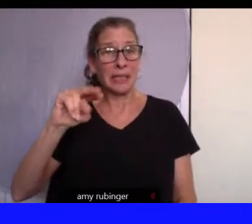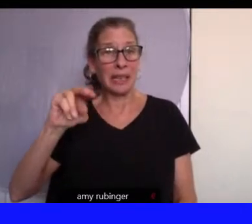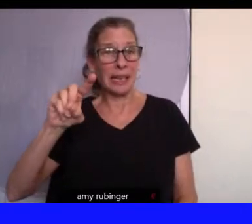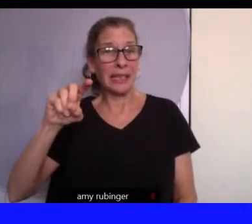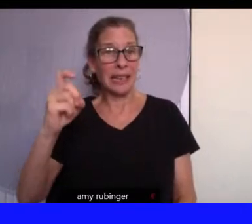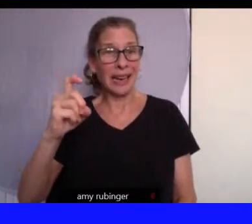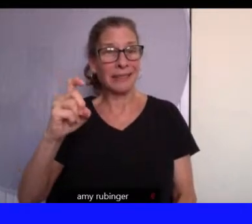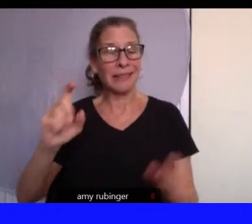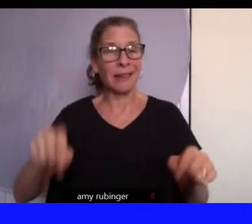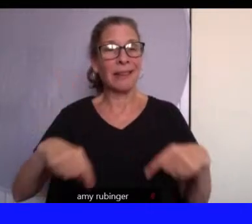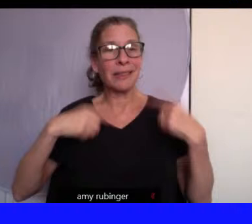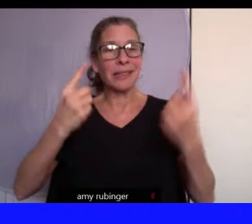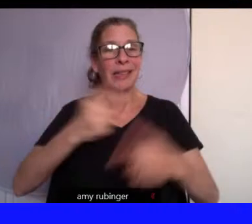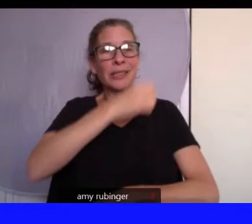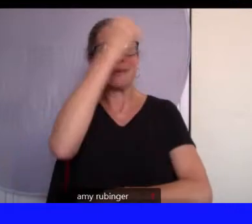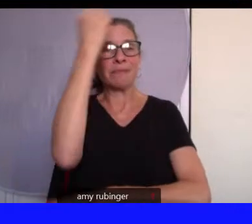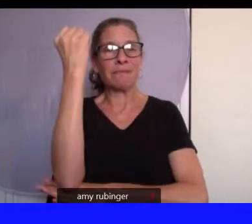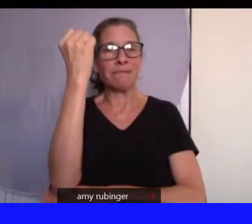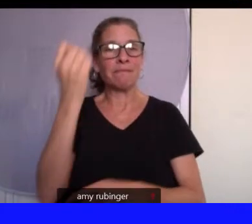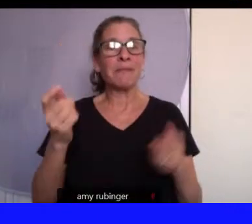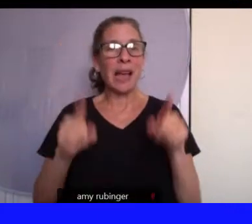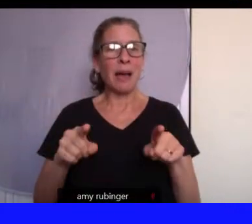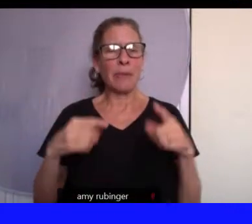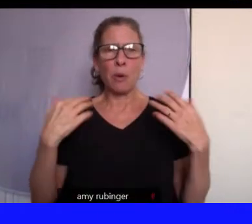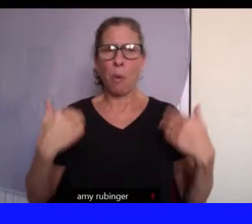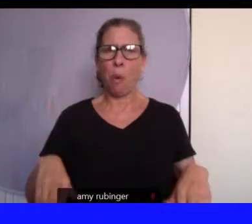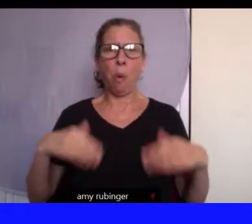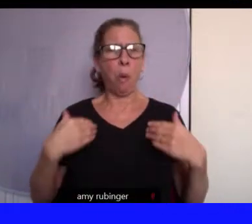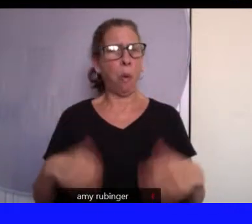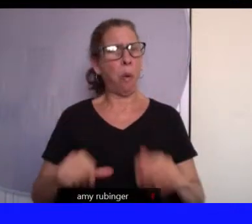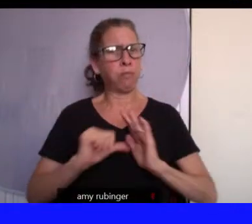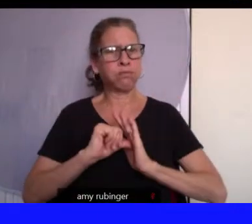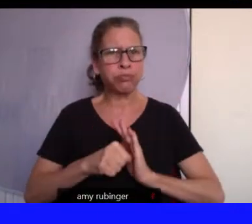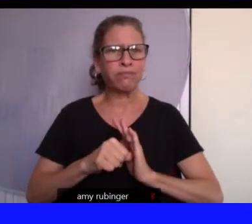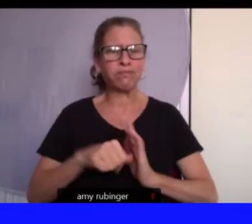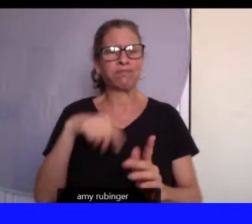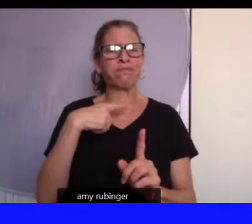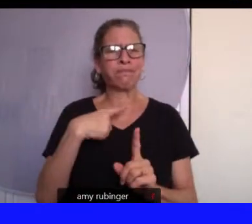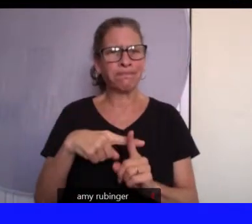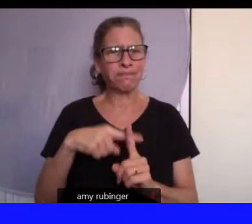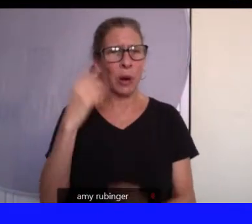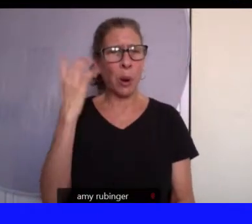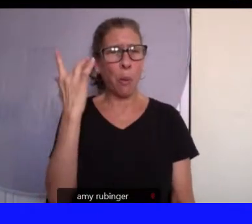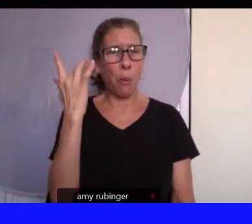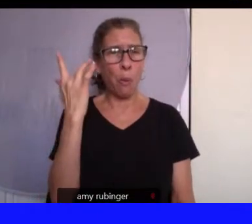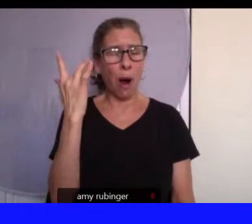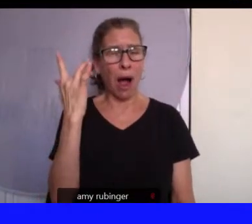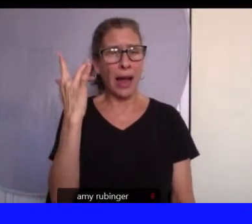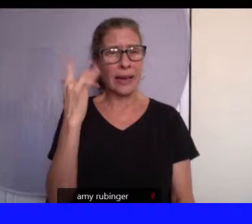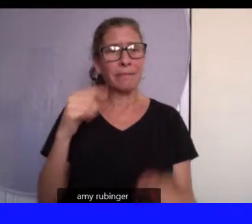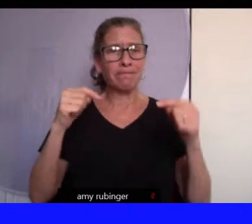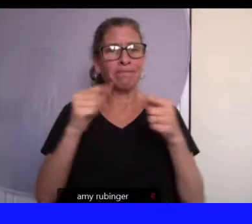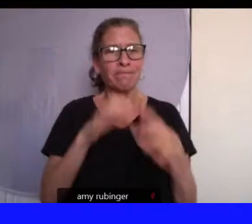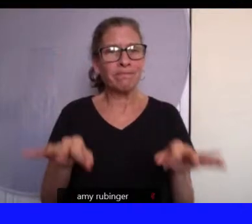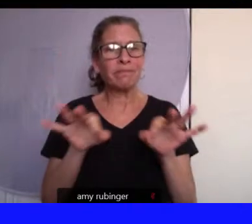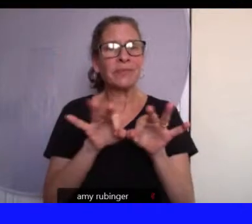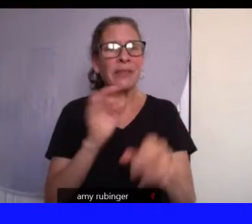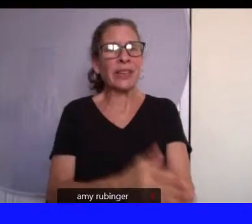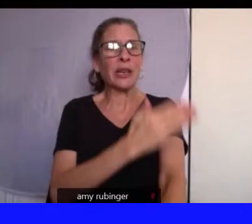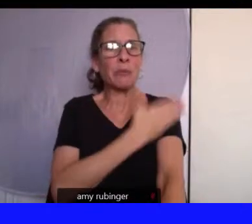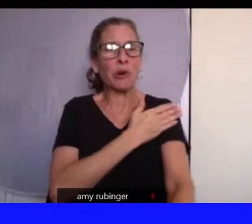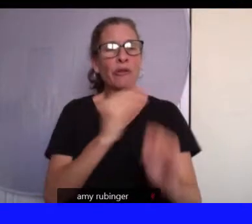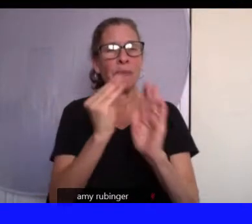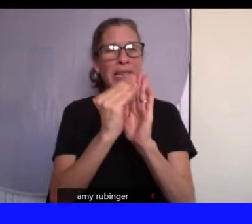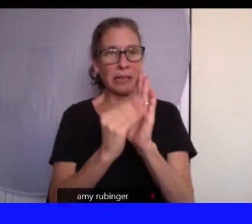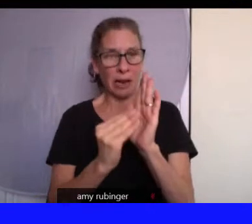shared savings. So it's a key development, and one we have to look at very, very